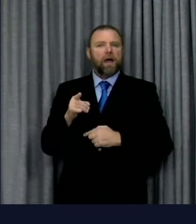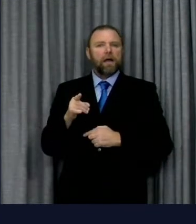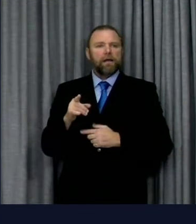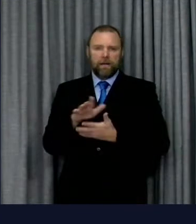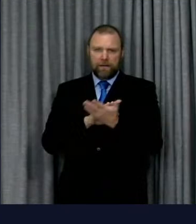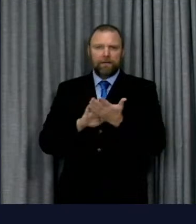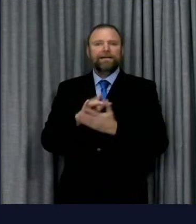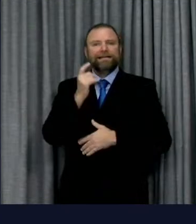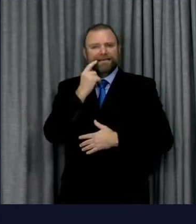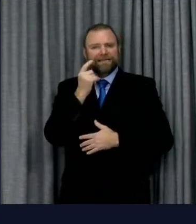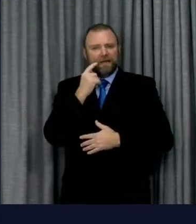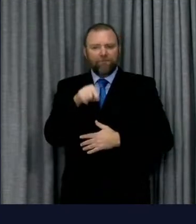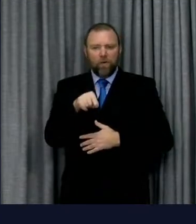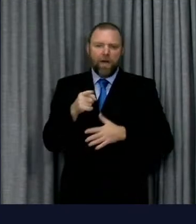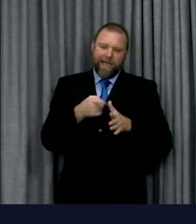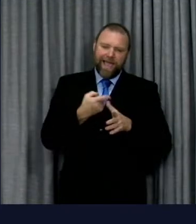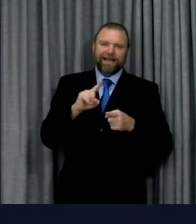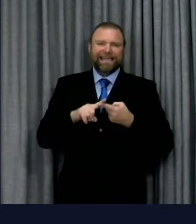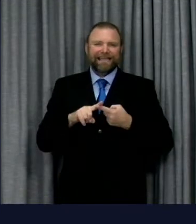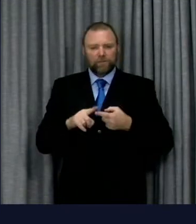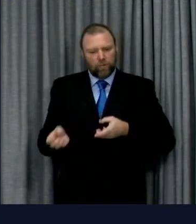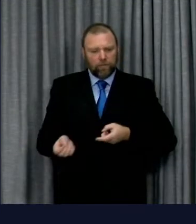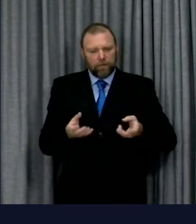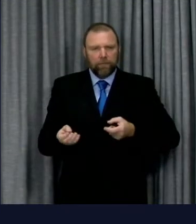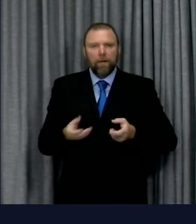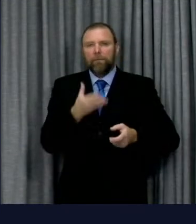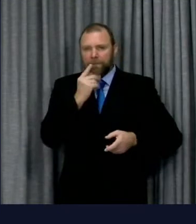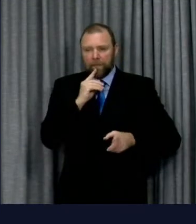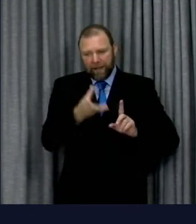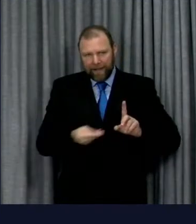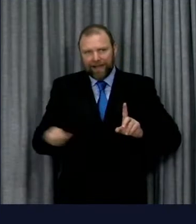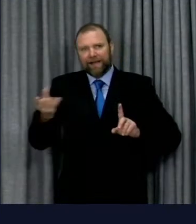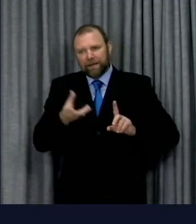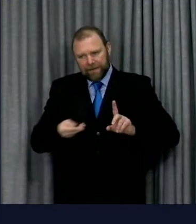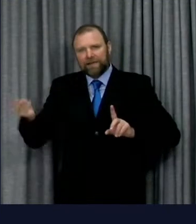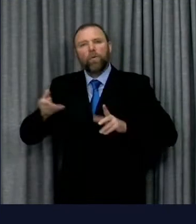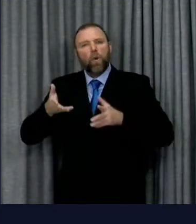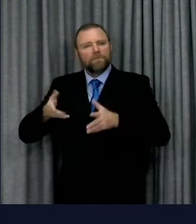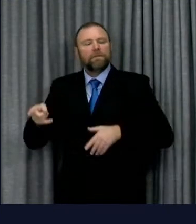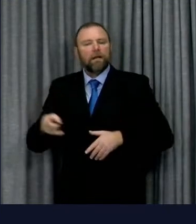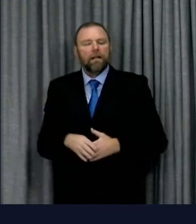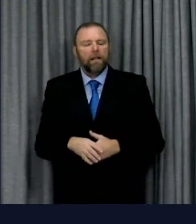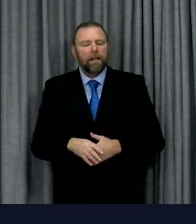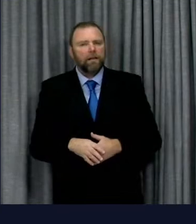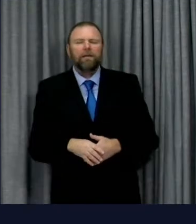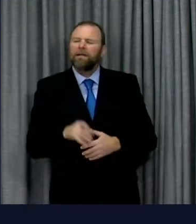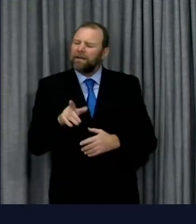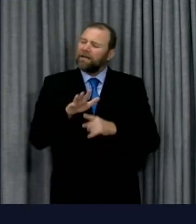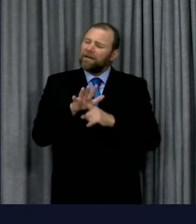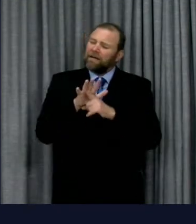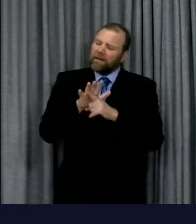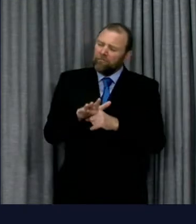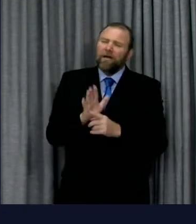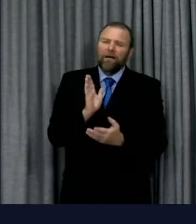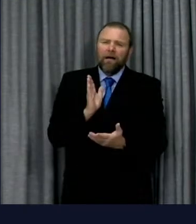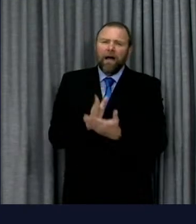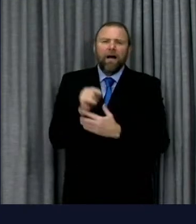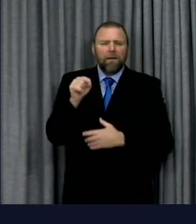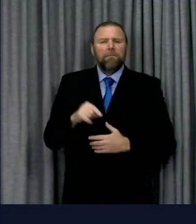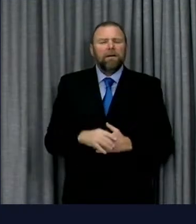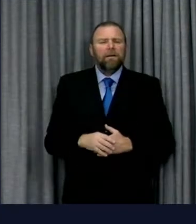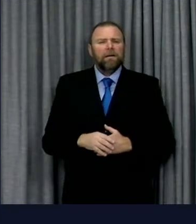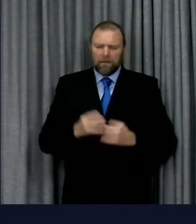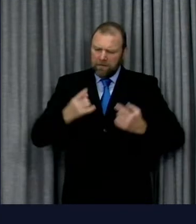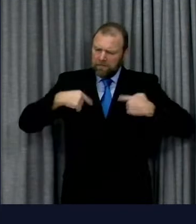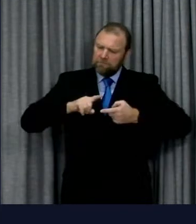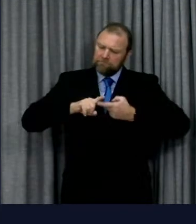difference in A&E departments today. And the pressures there are very real, and the staff that we are relying on to look